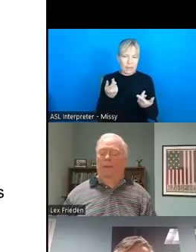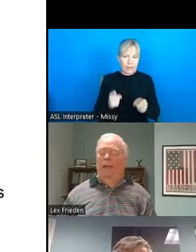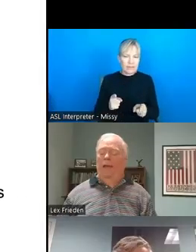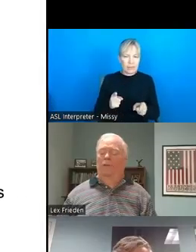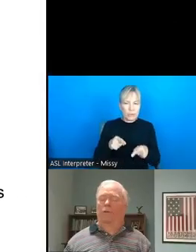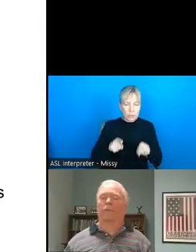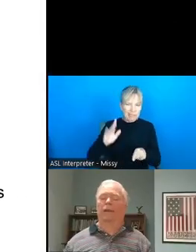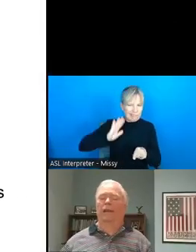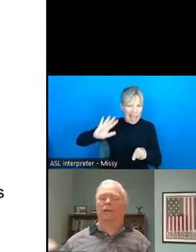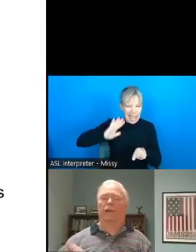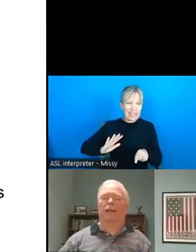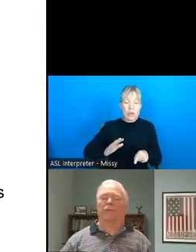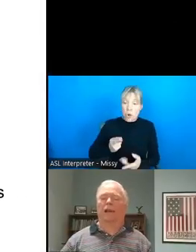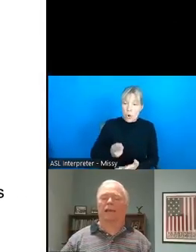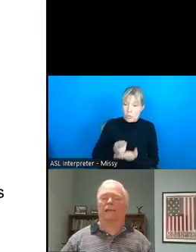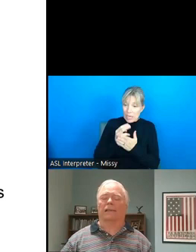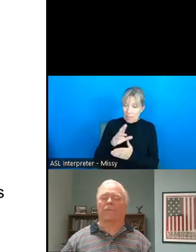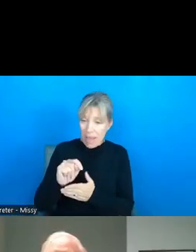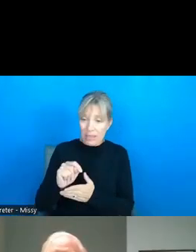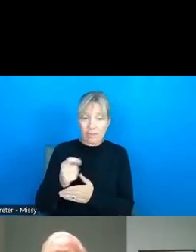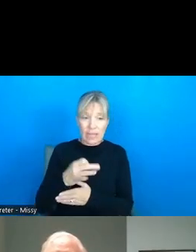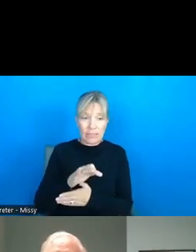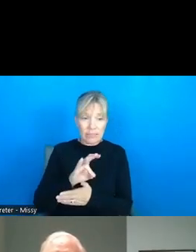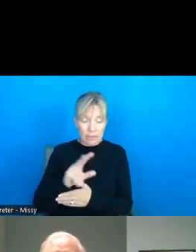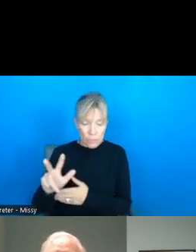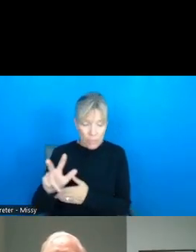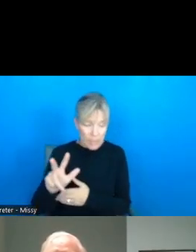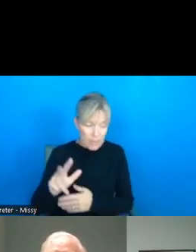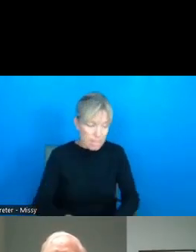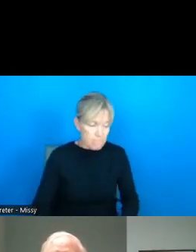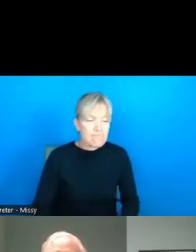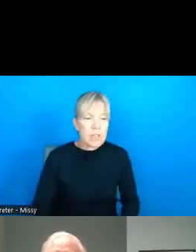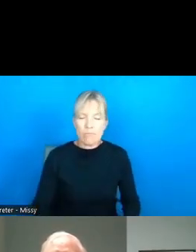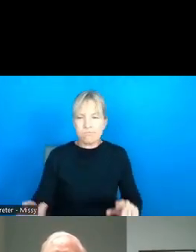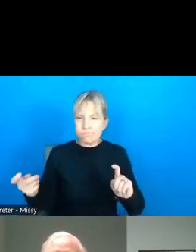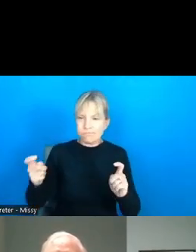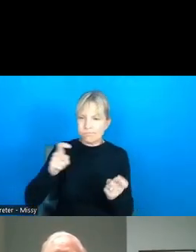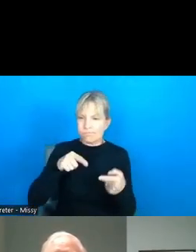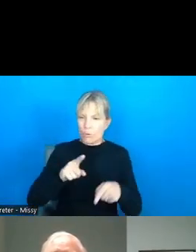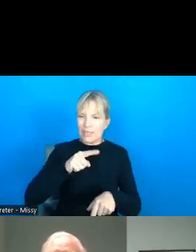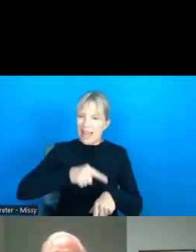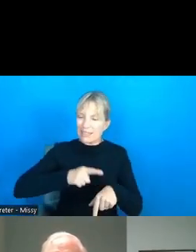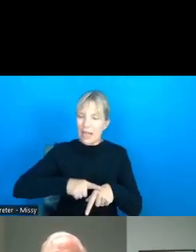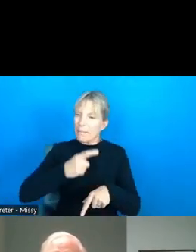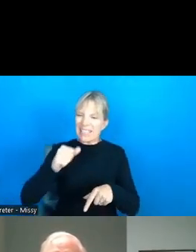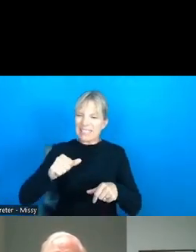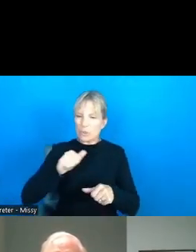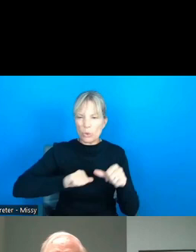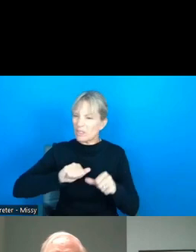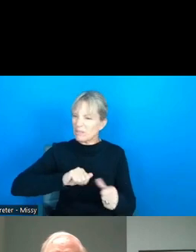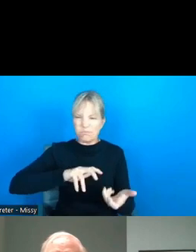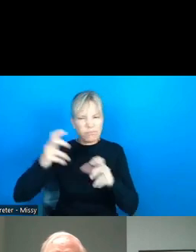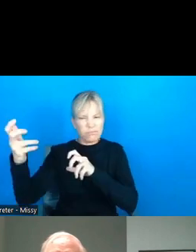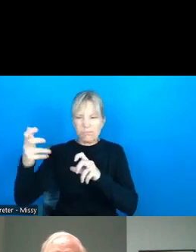days. The Rehabilitation Act of 1973 evolved during a time of social unrest in